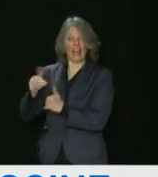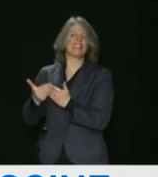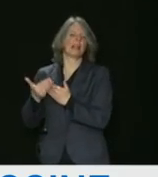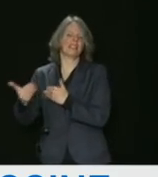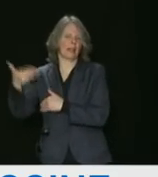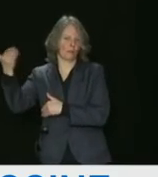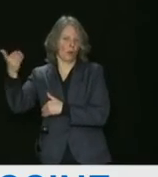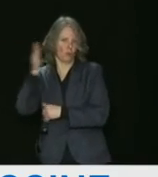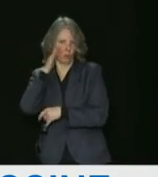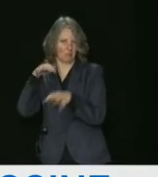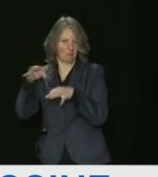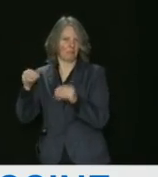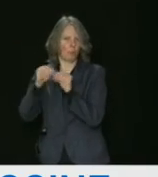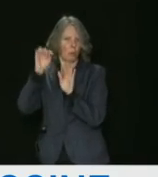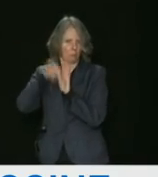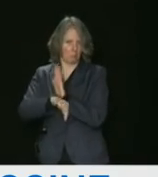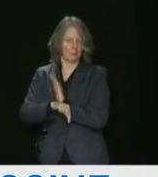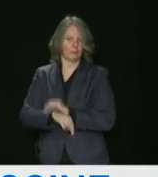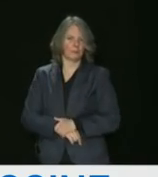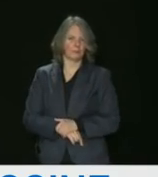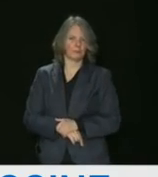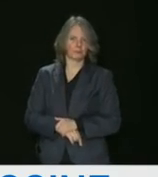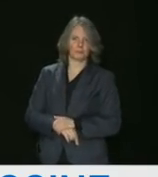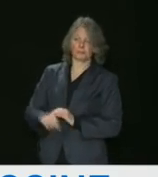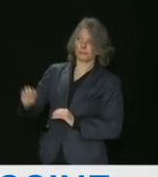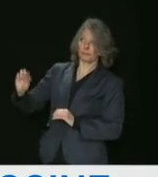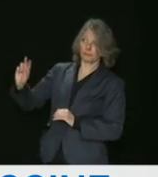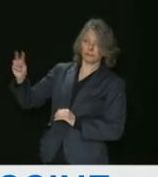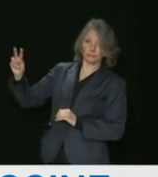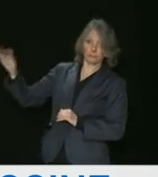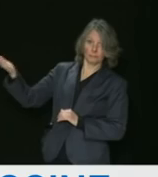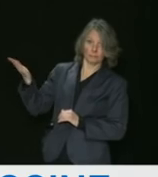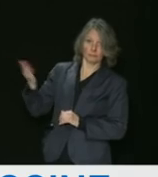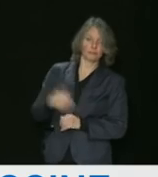next press conference. Follow-up?